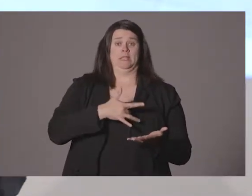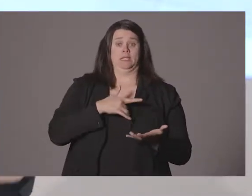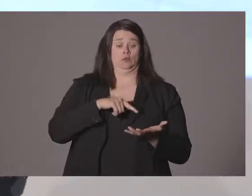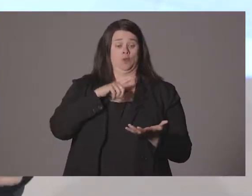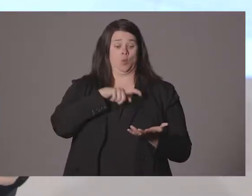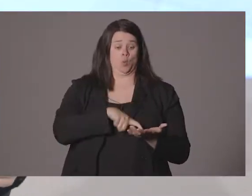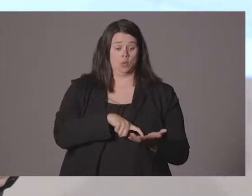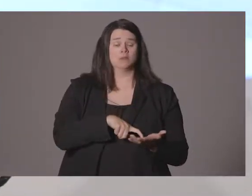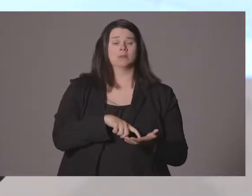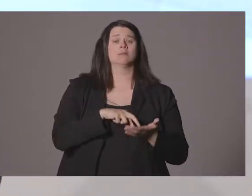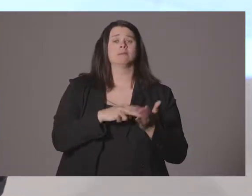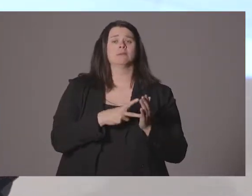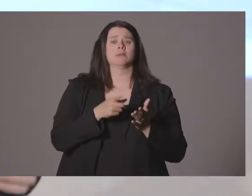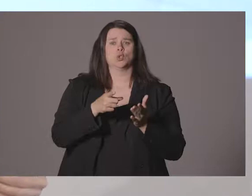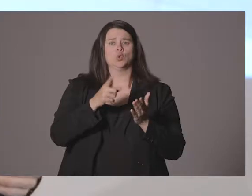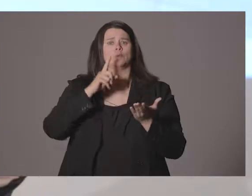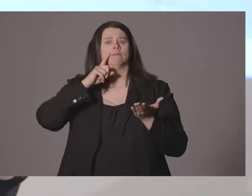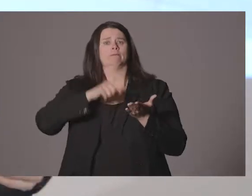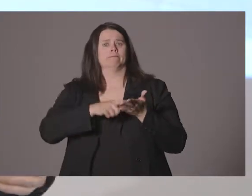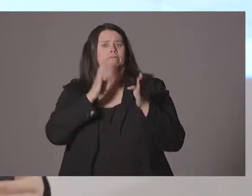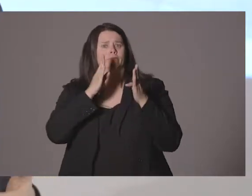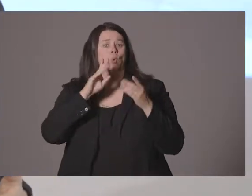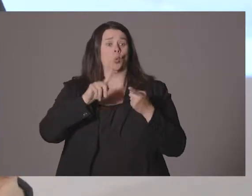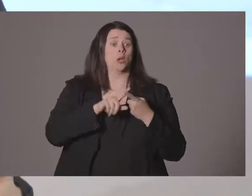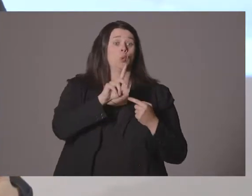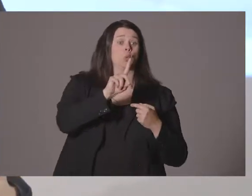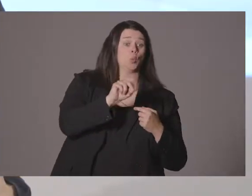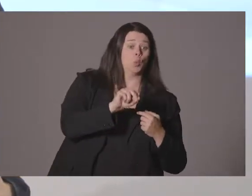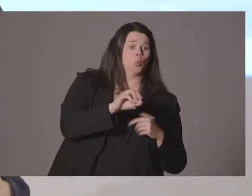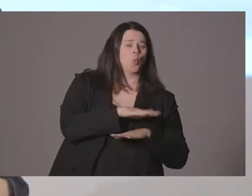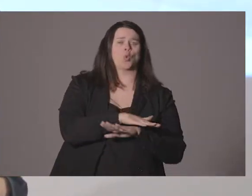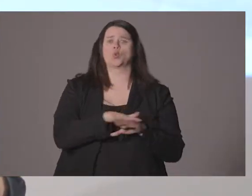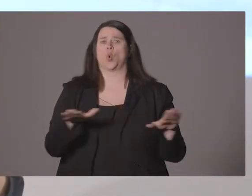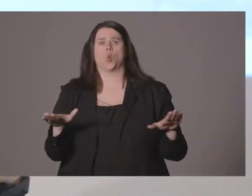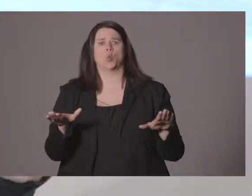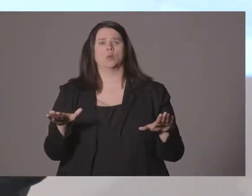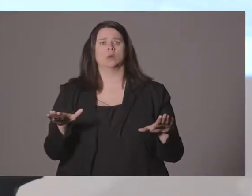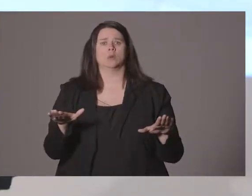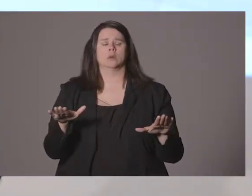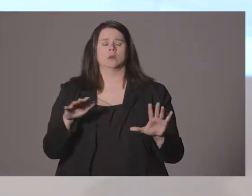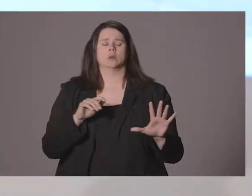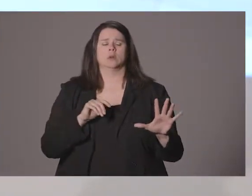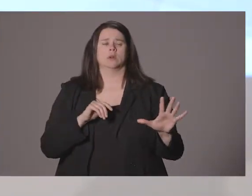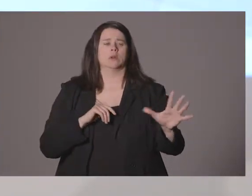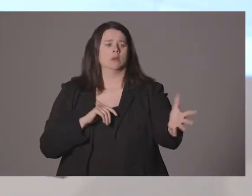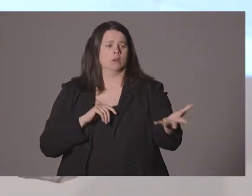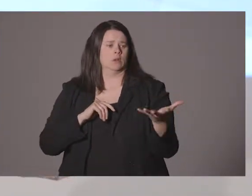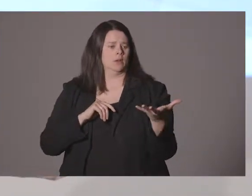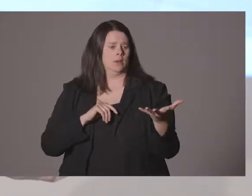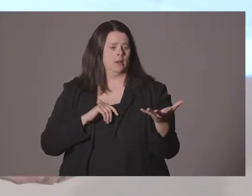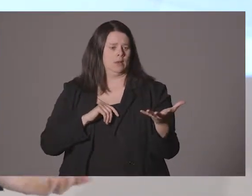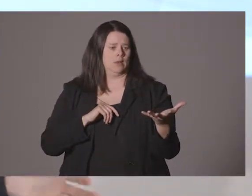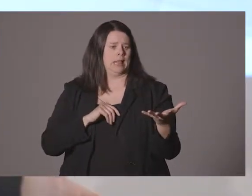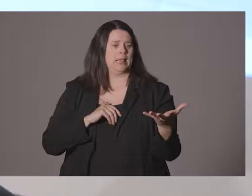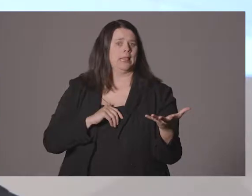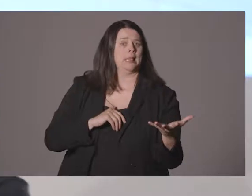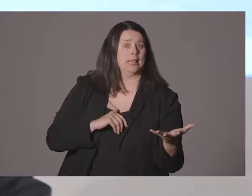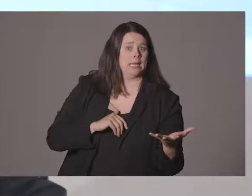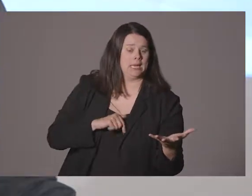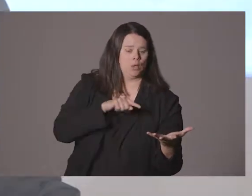you pay attention to when you do and do not lean in to the pain that is inherent in